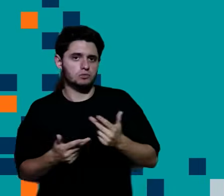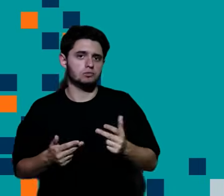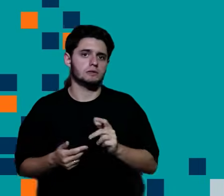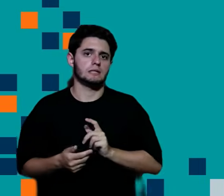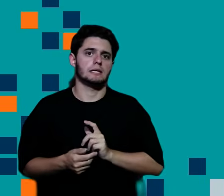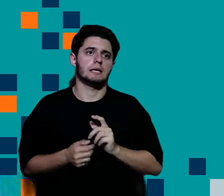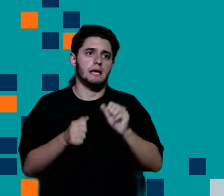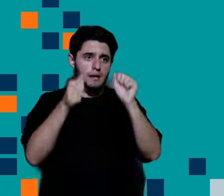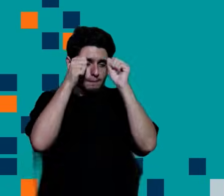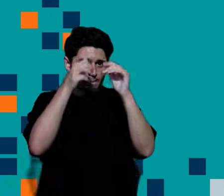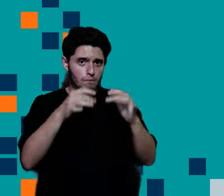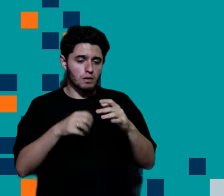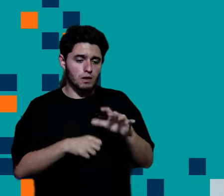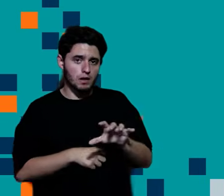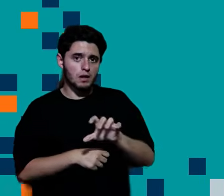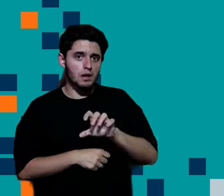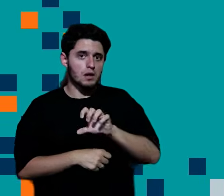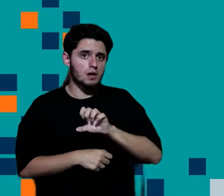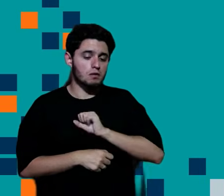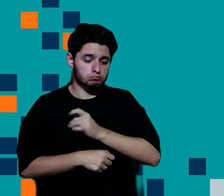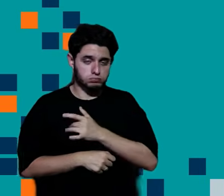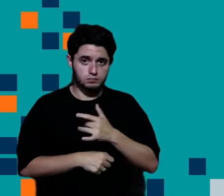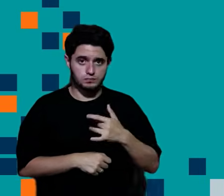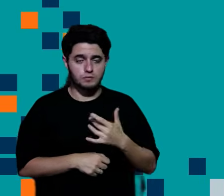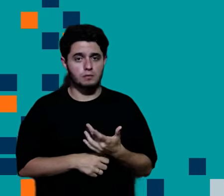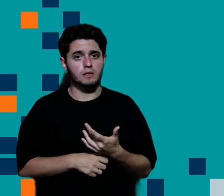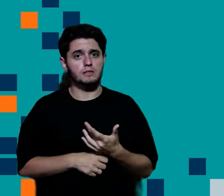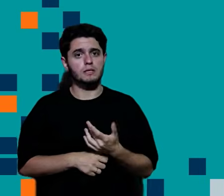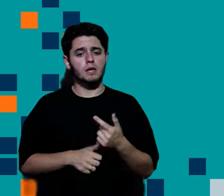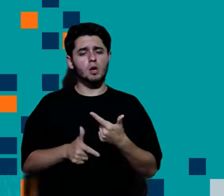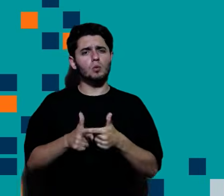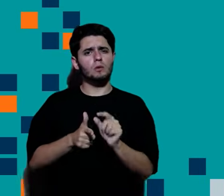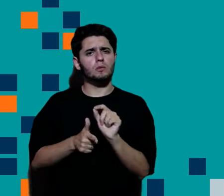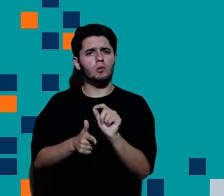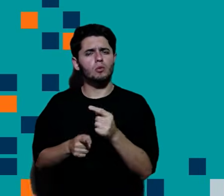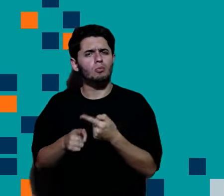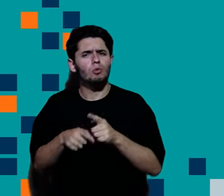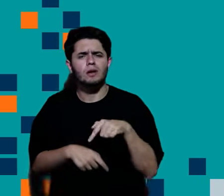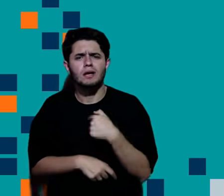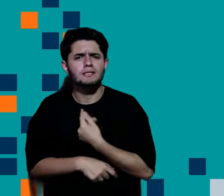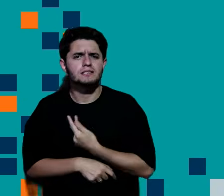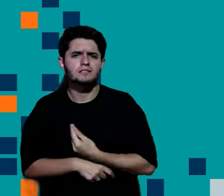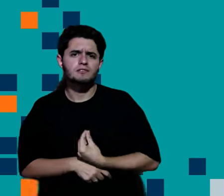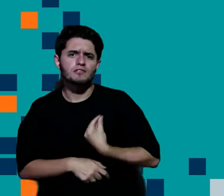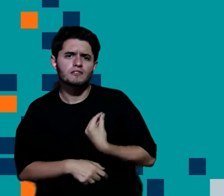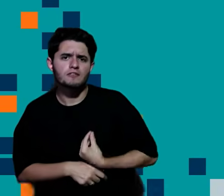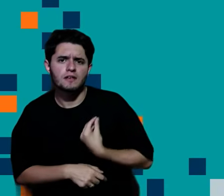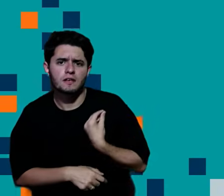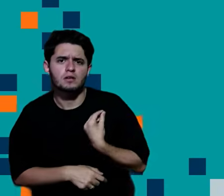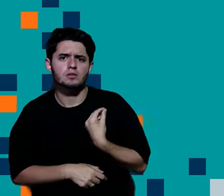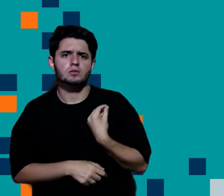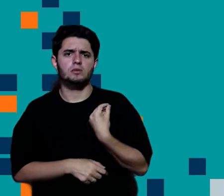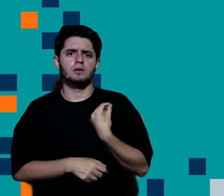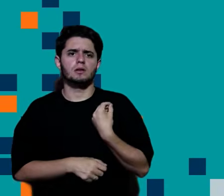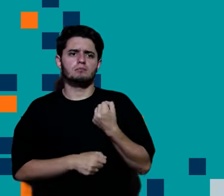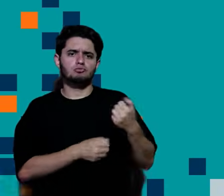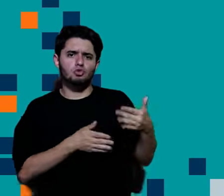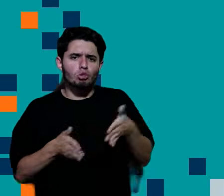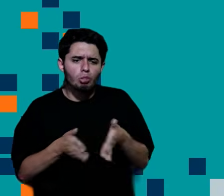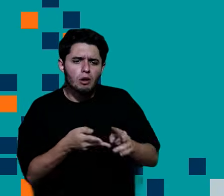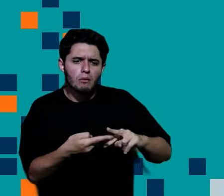actively for health. But the question is, why are we living in a pathogenic view of the